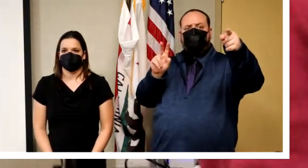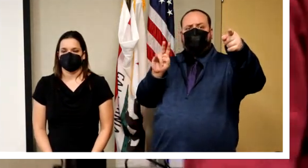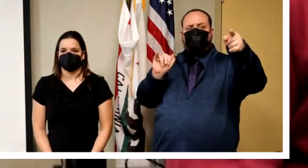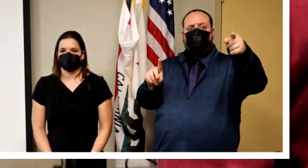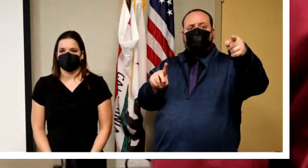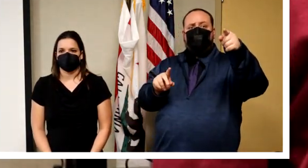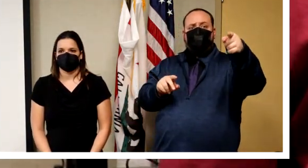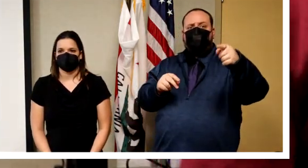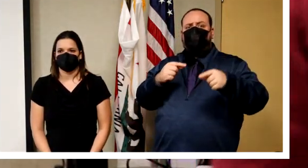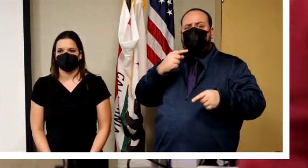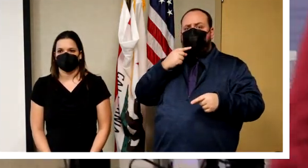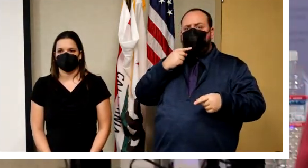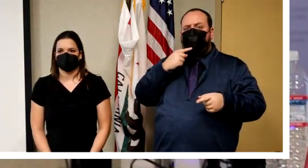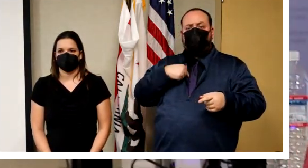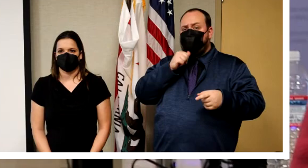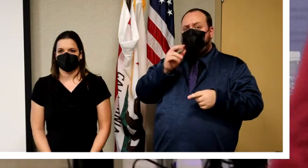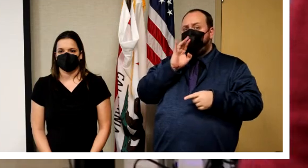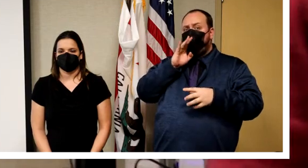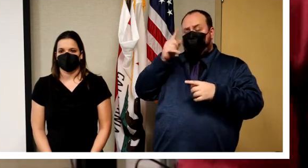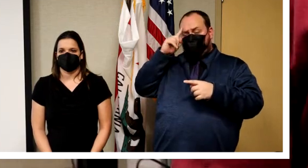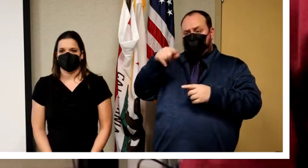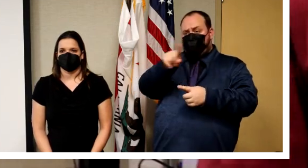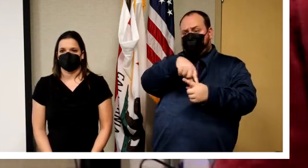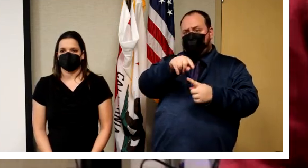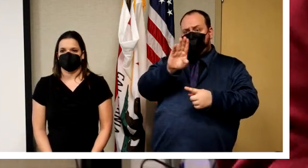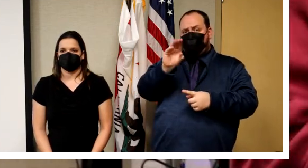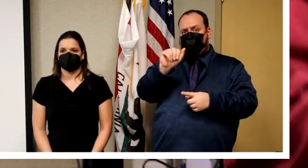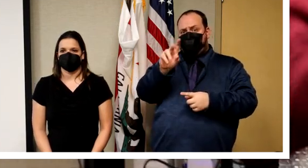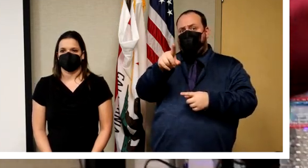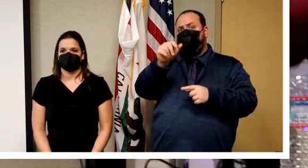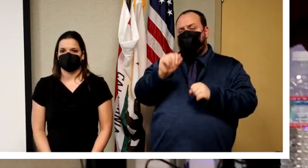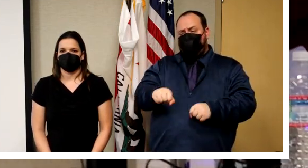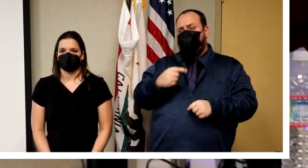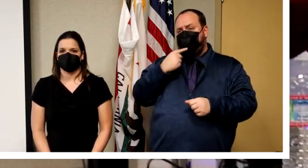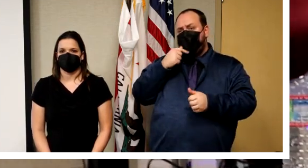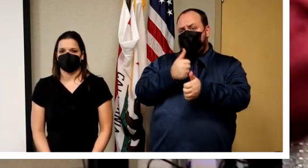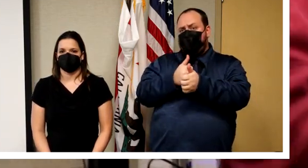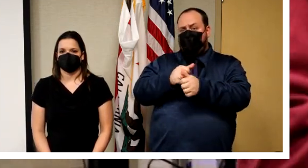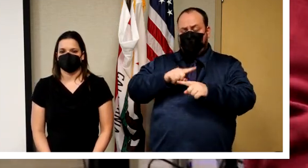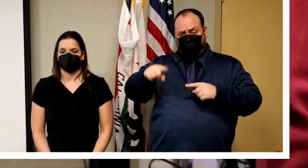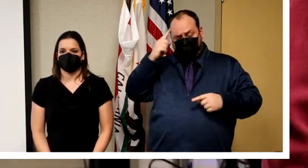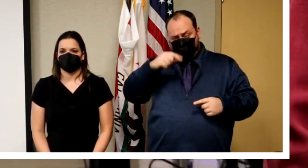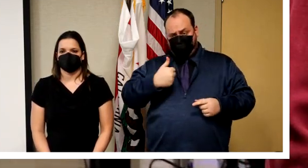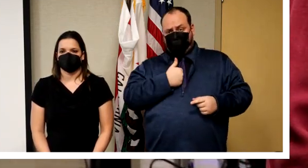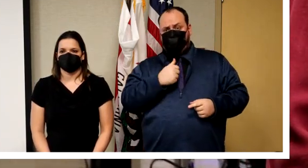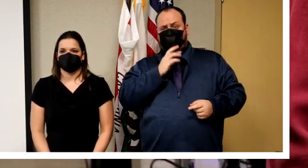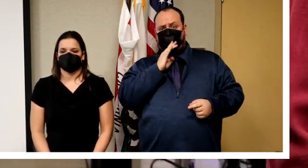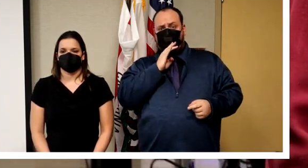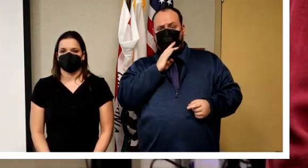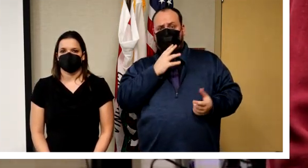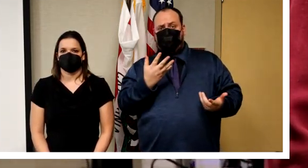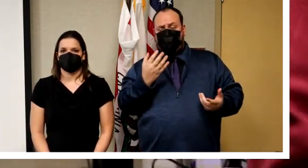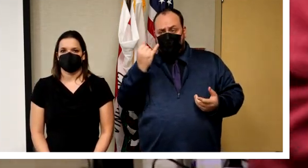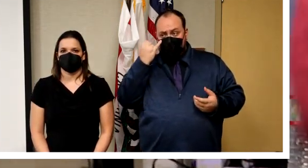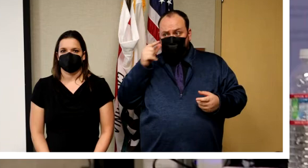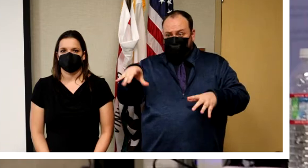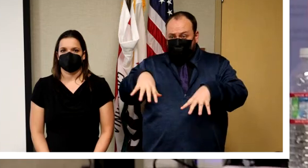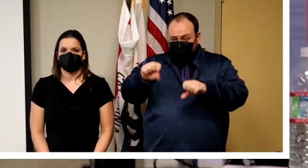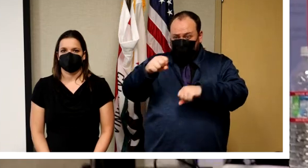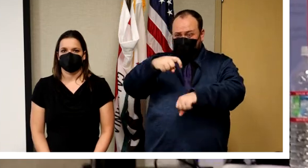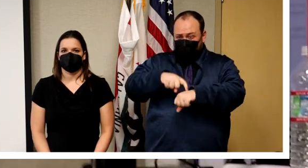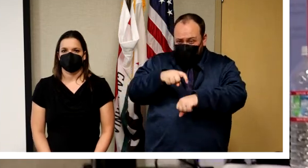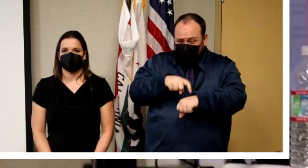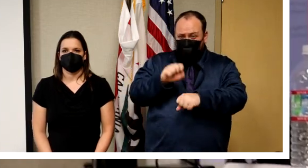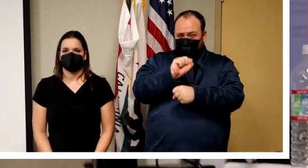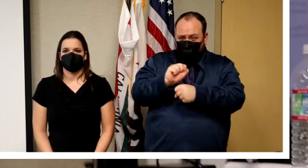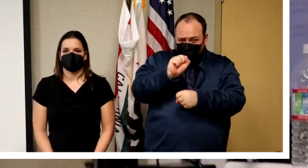that, and I'm not speaking for the rest of the board, they can chime in on their own. Speaking for myself, if you take the time to put a map together,